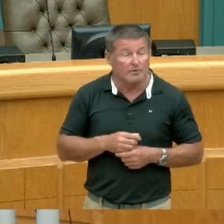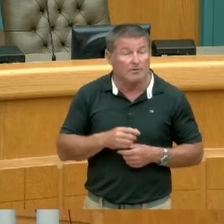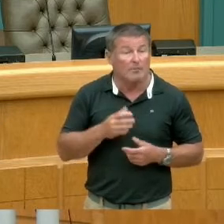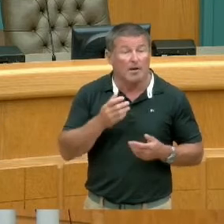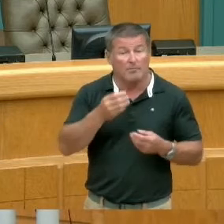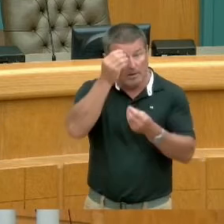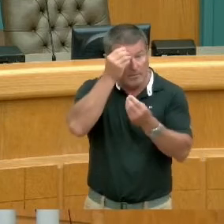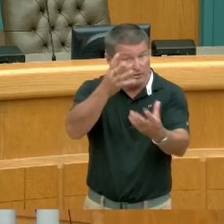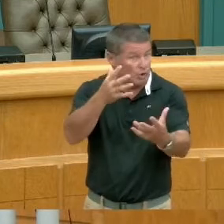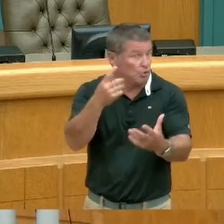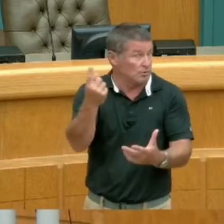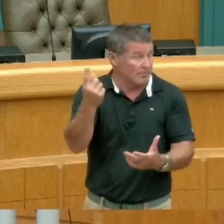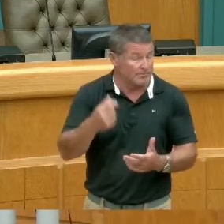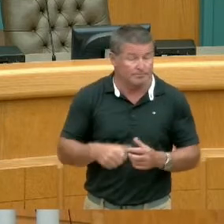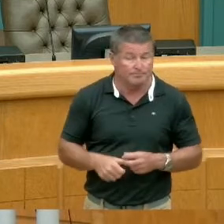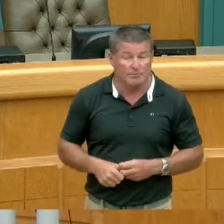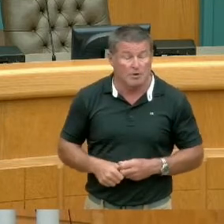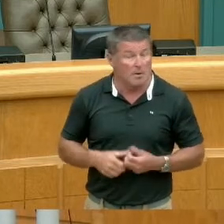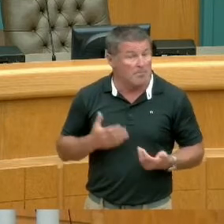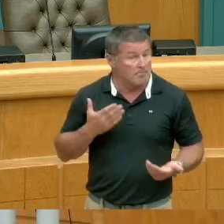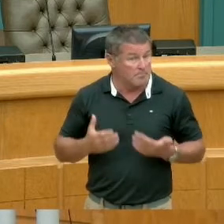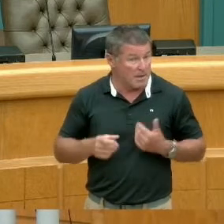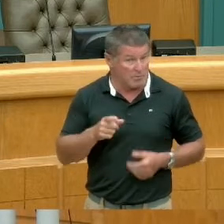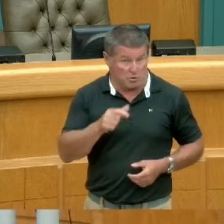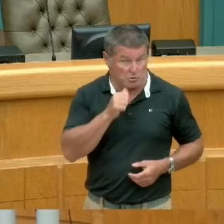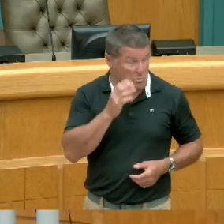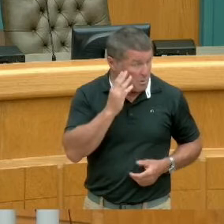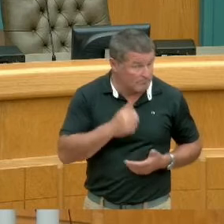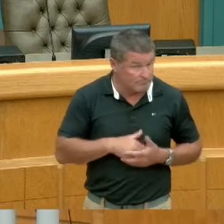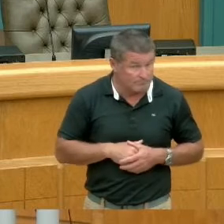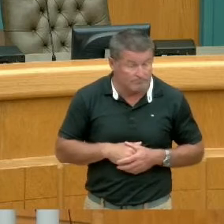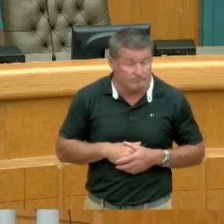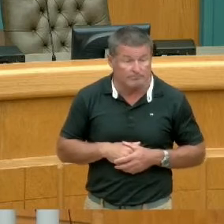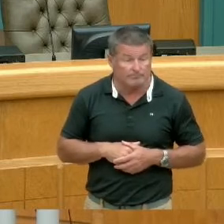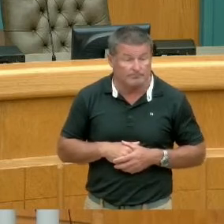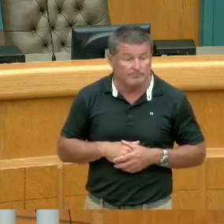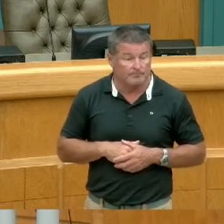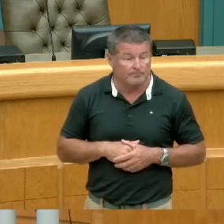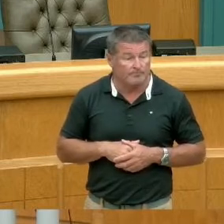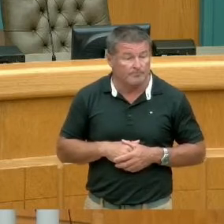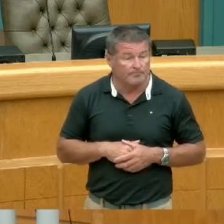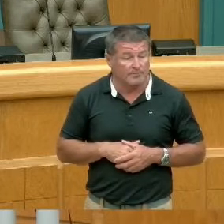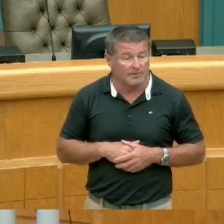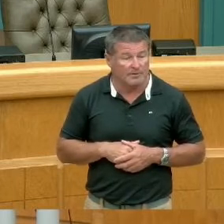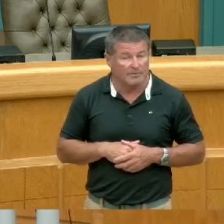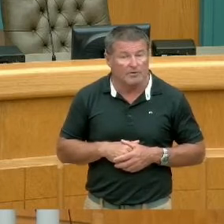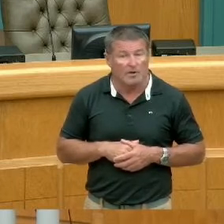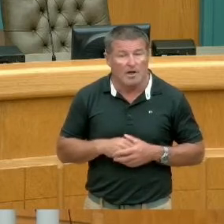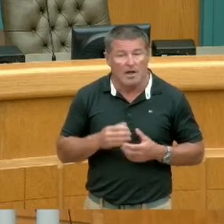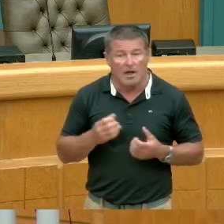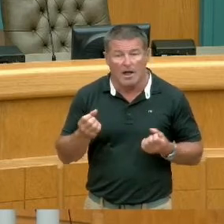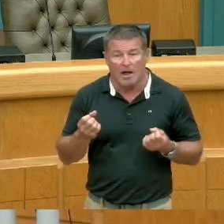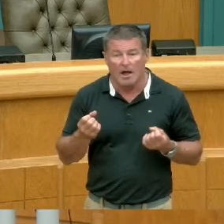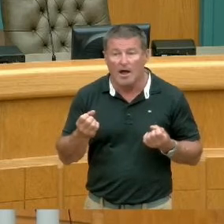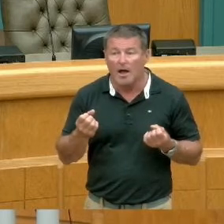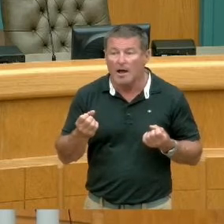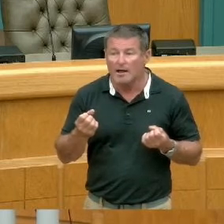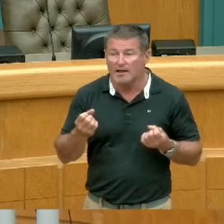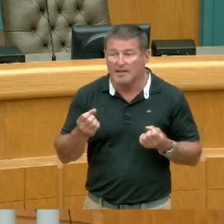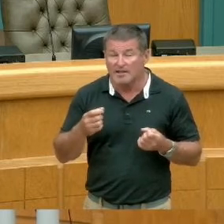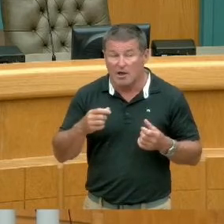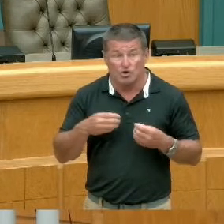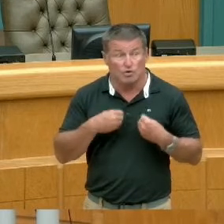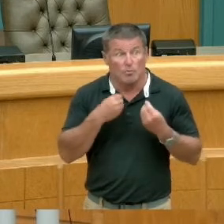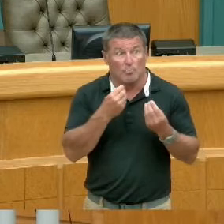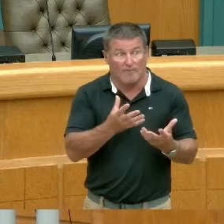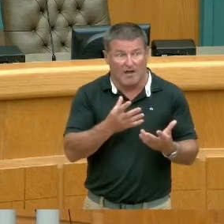you may not realize is the amount of time it takes to prepare to come and provide all of this